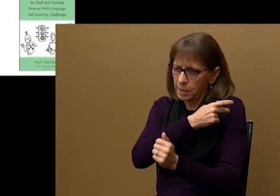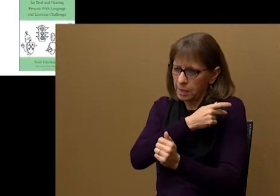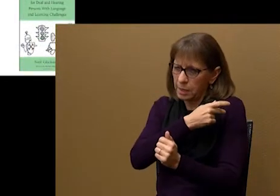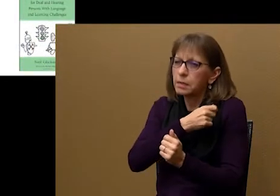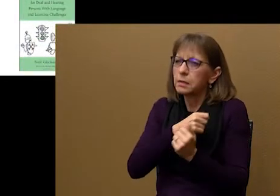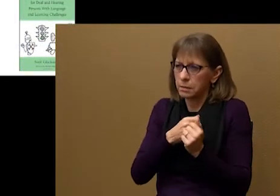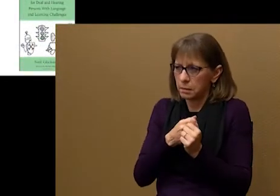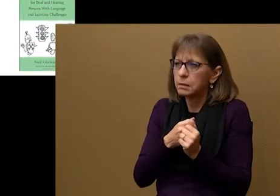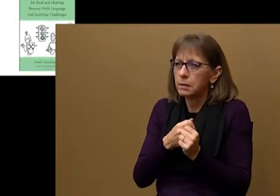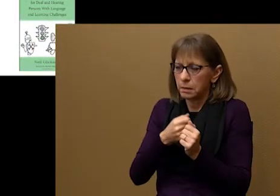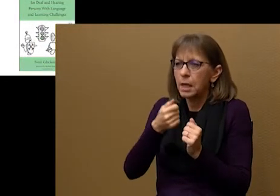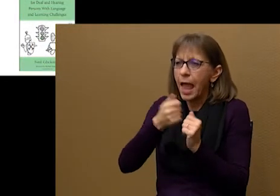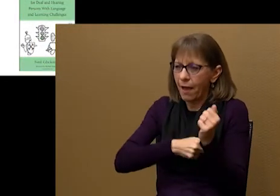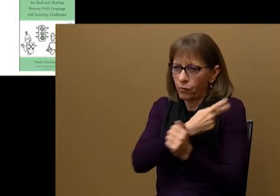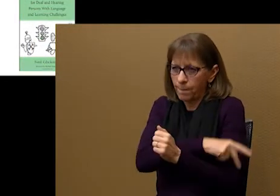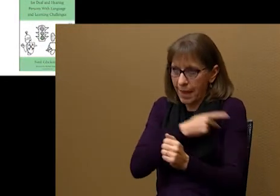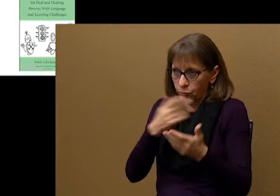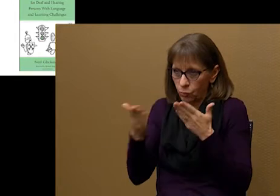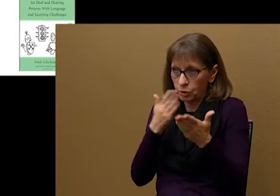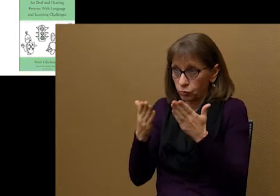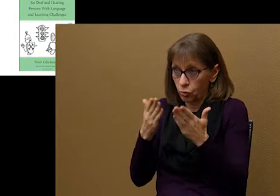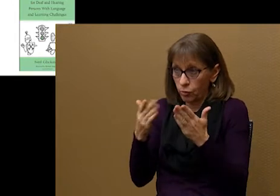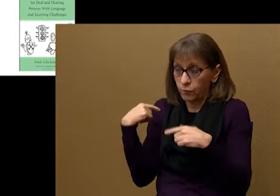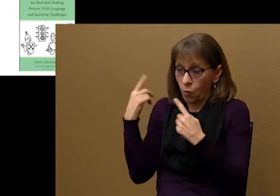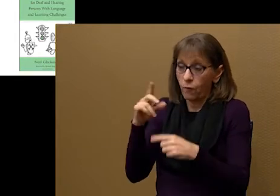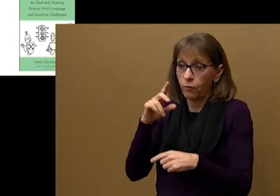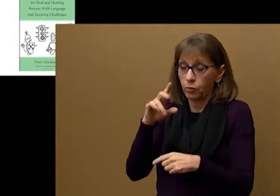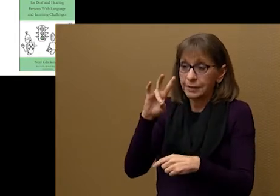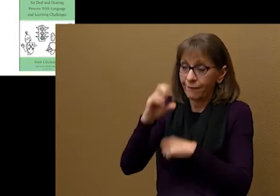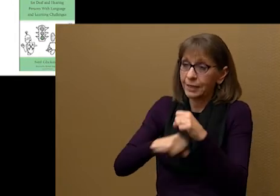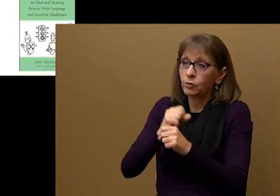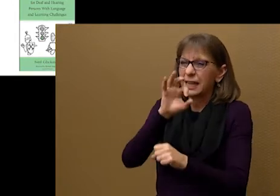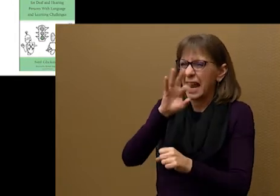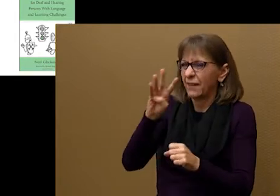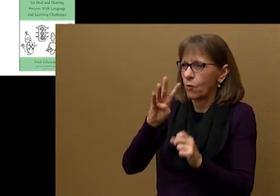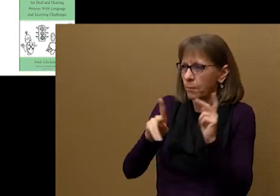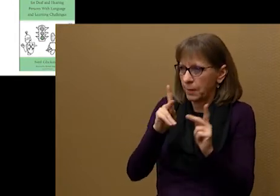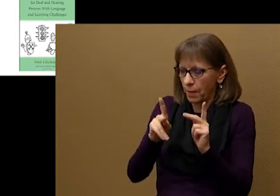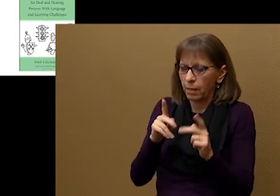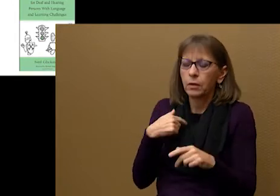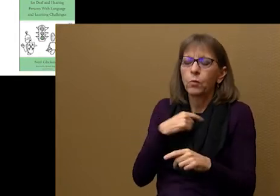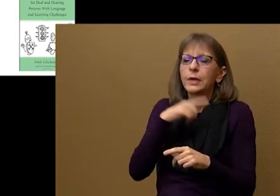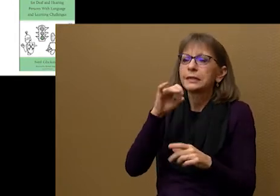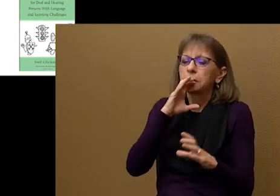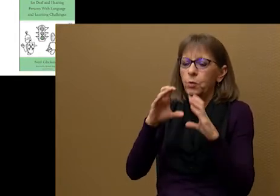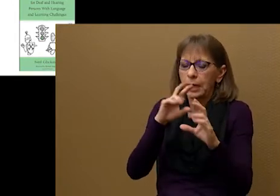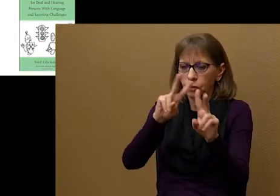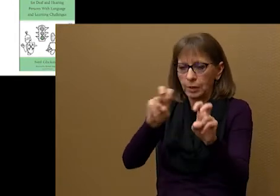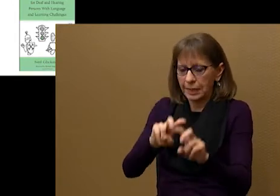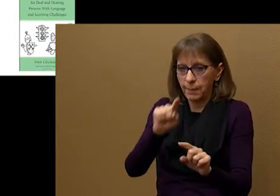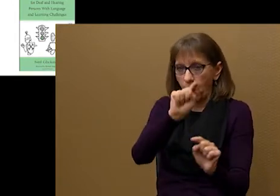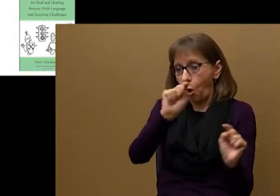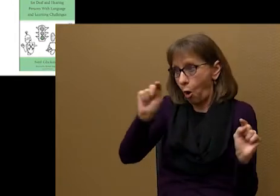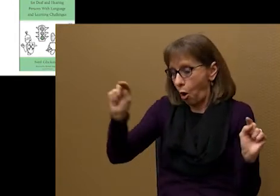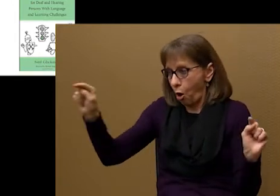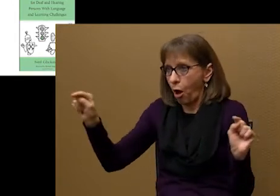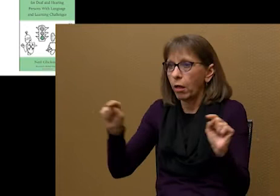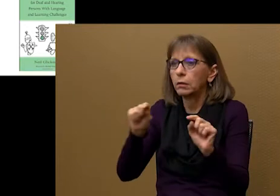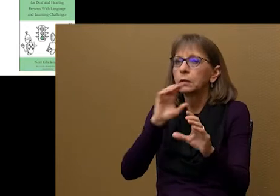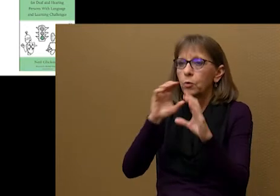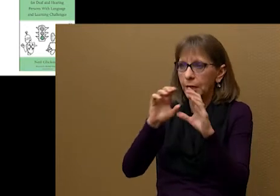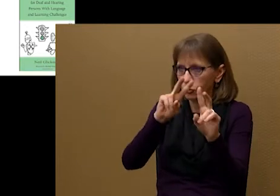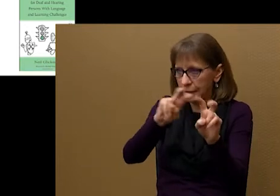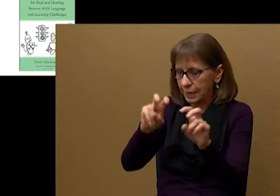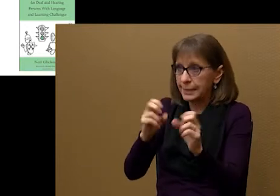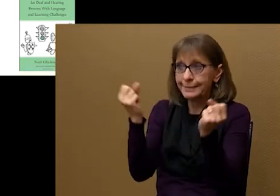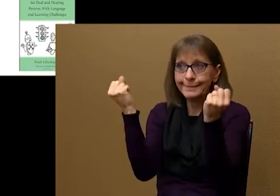every patient that we served over 7 years. There were 94 patients. And we had done communication assessments on all of